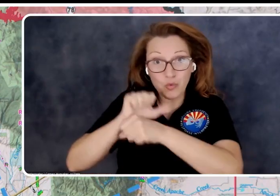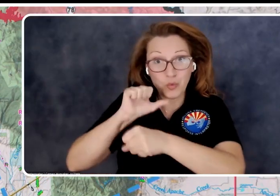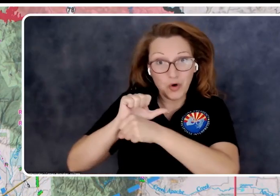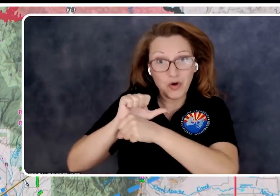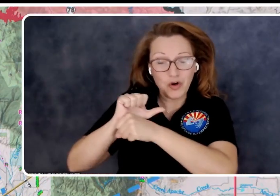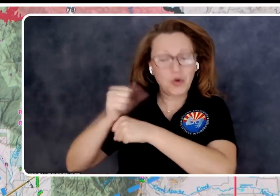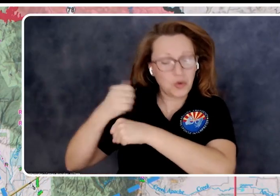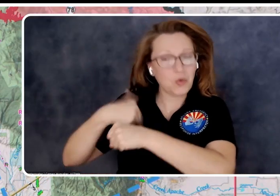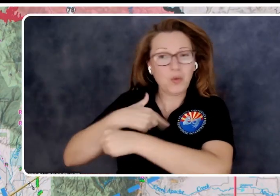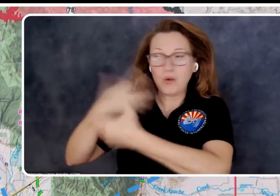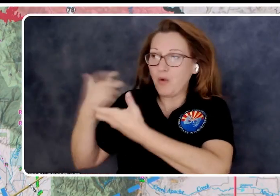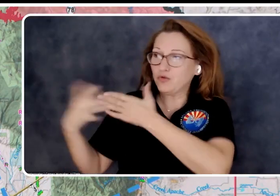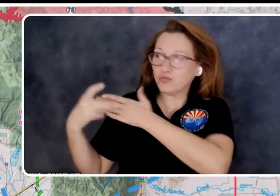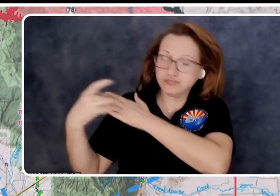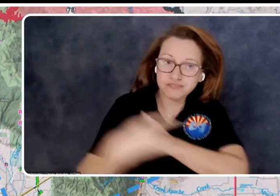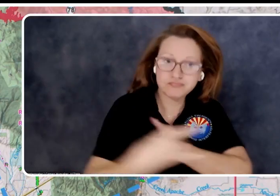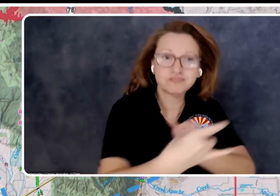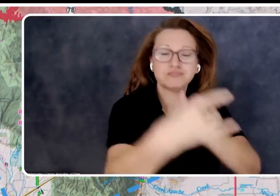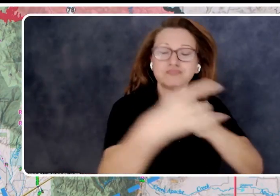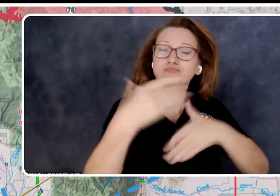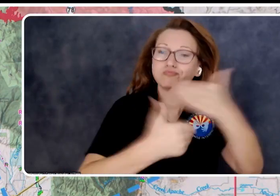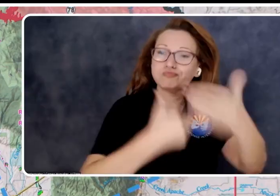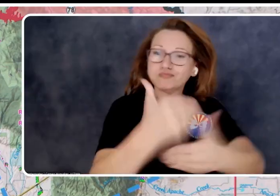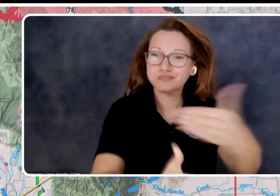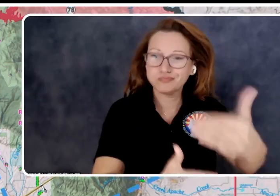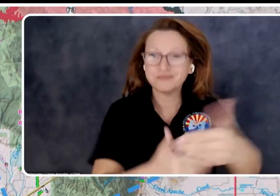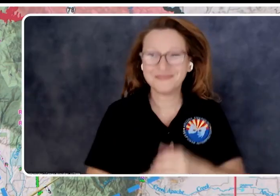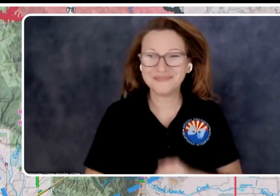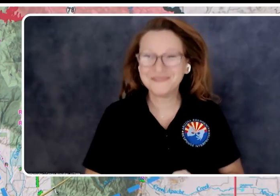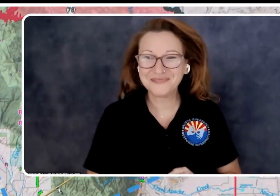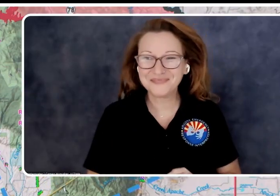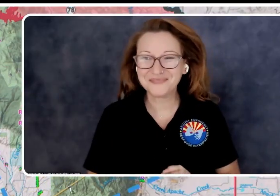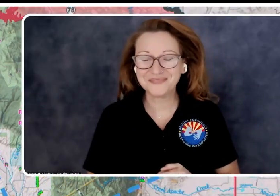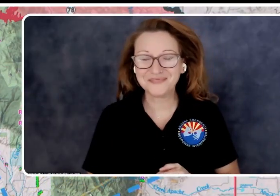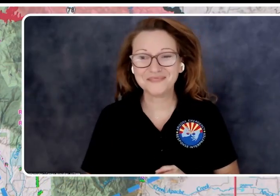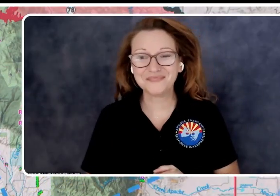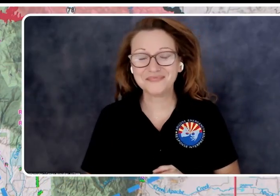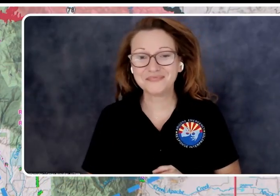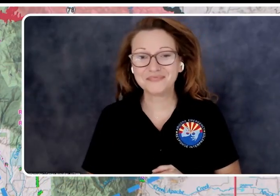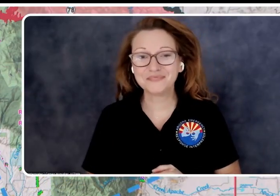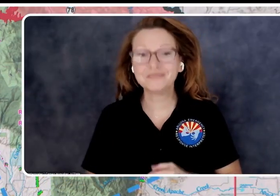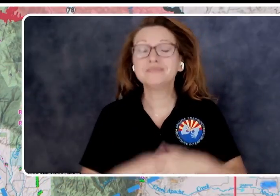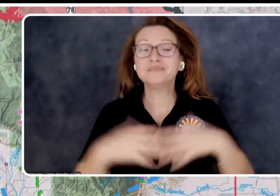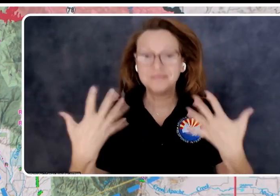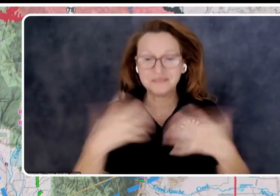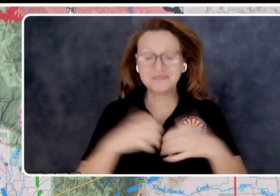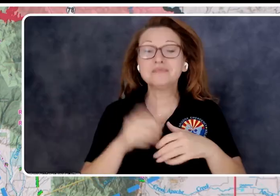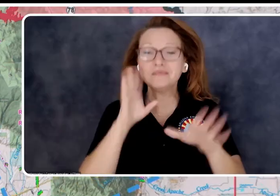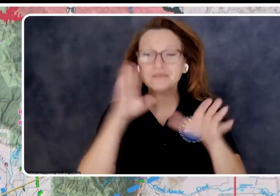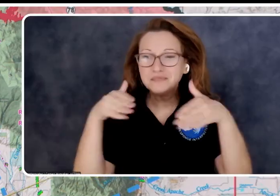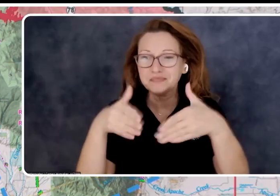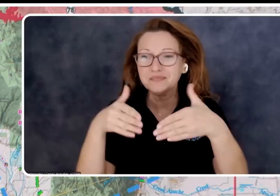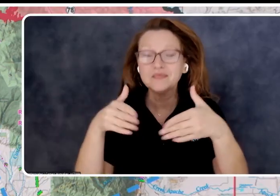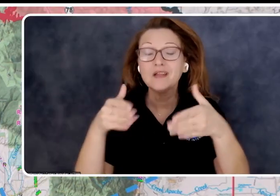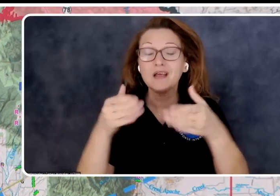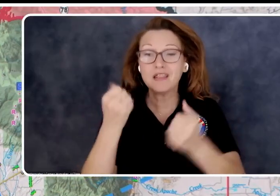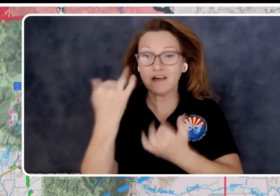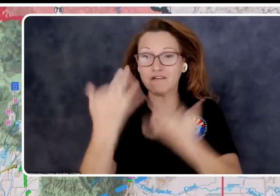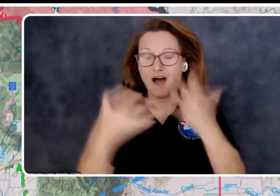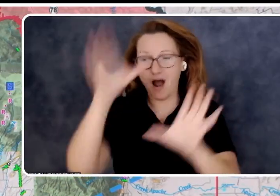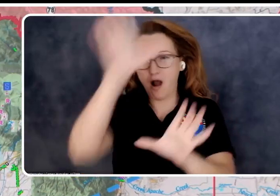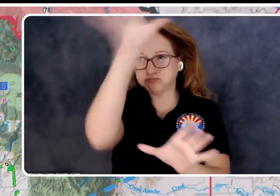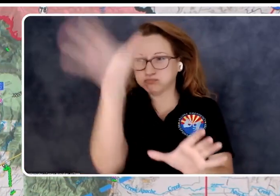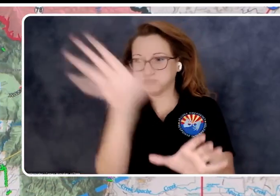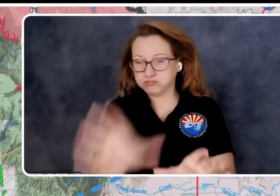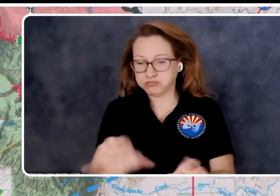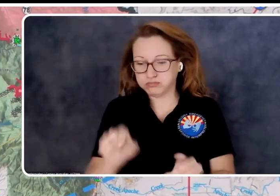before us into our tenure here in your community. So I'm going to start on the south end of the fire, right here